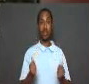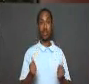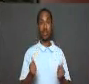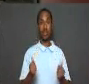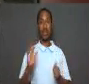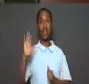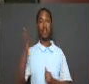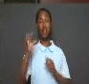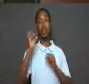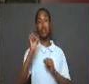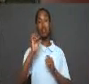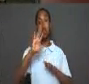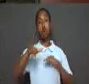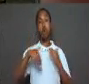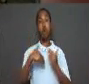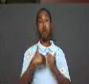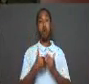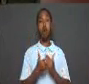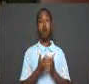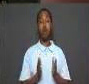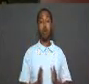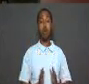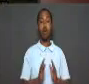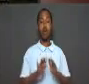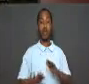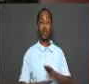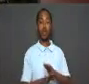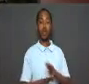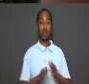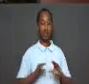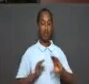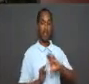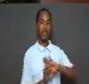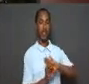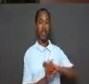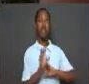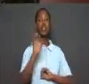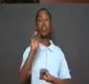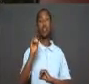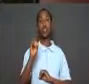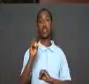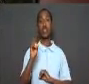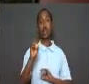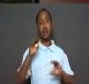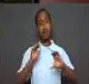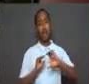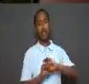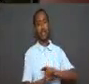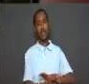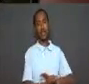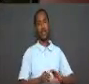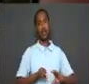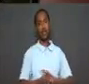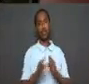of small holes at the bottom of the vessel. The oxygen passing through